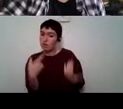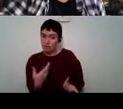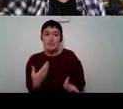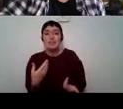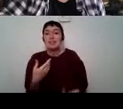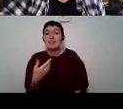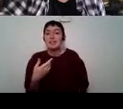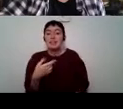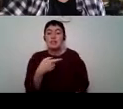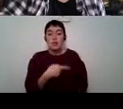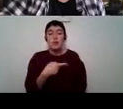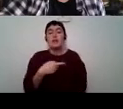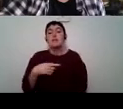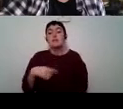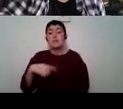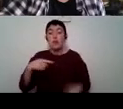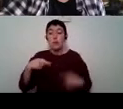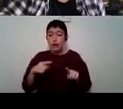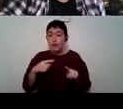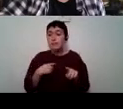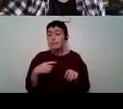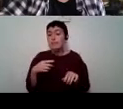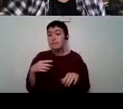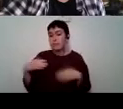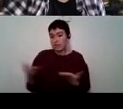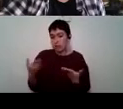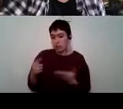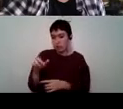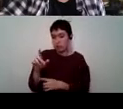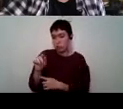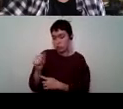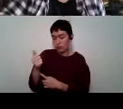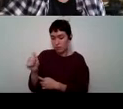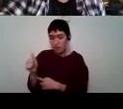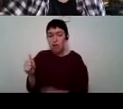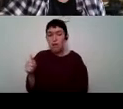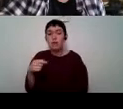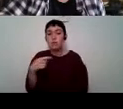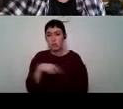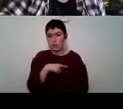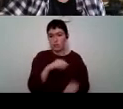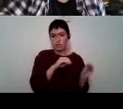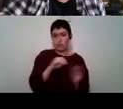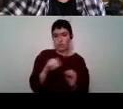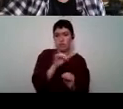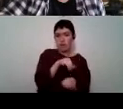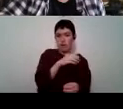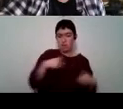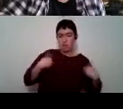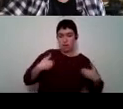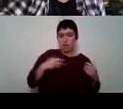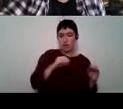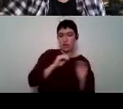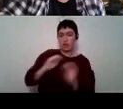in 2010, we actually got that monkey into a sanctuary where she belonged. But this is where I came and fell in love with field work, the